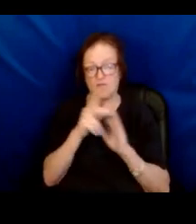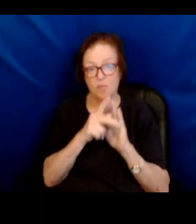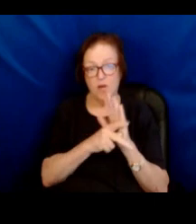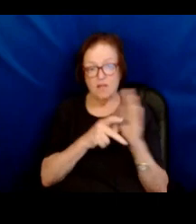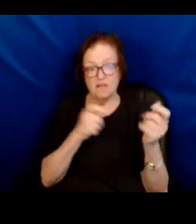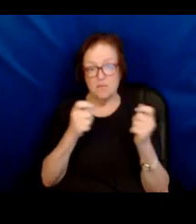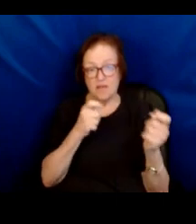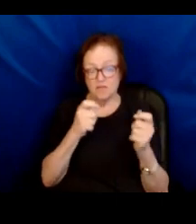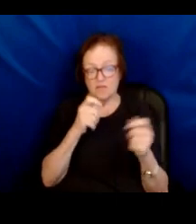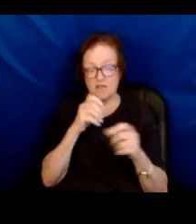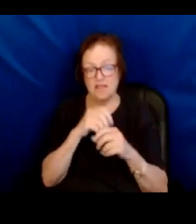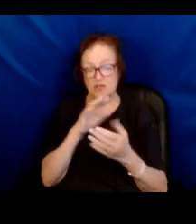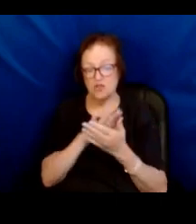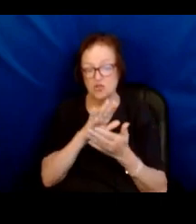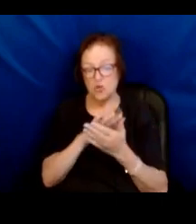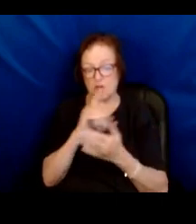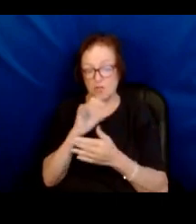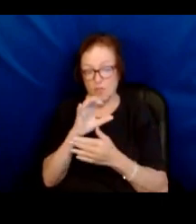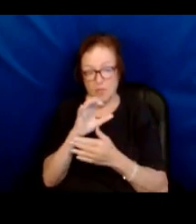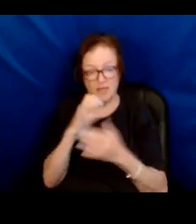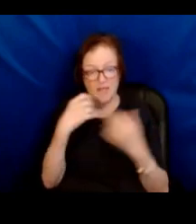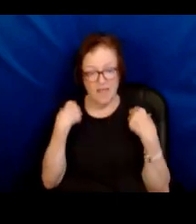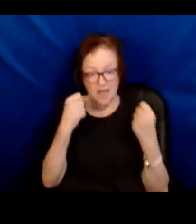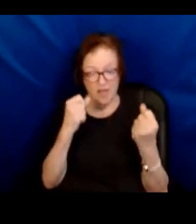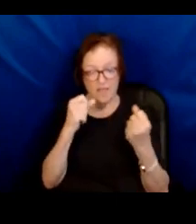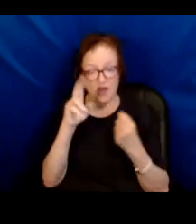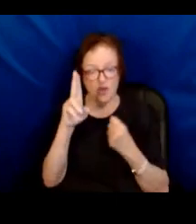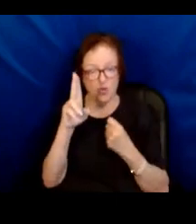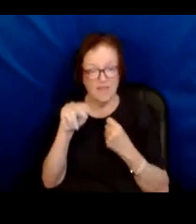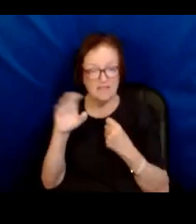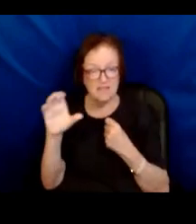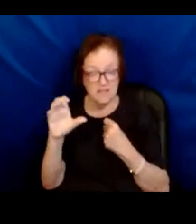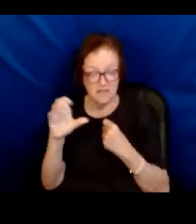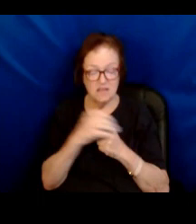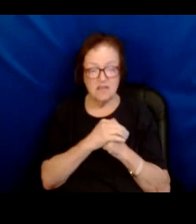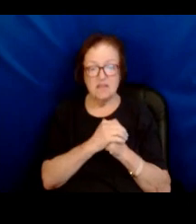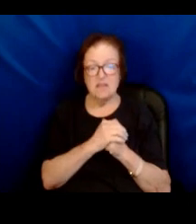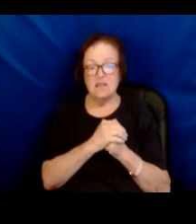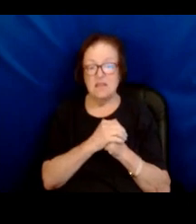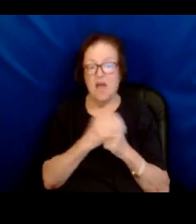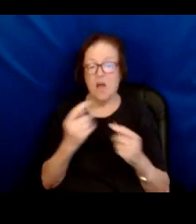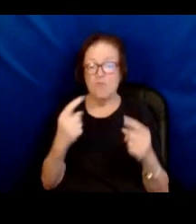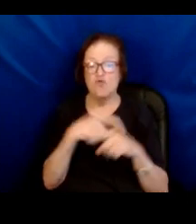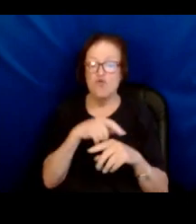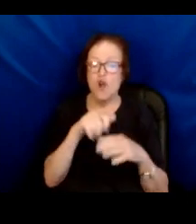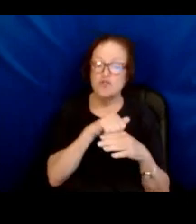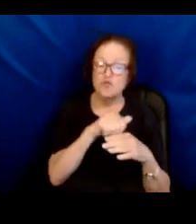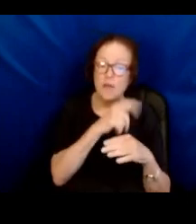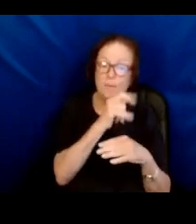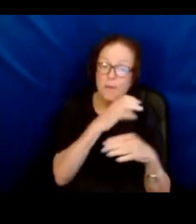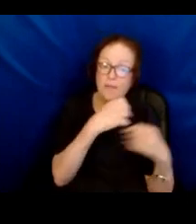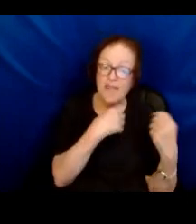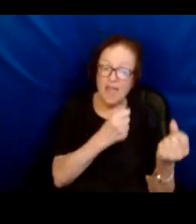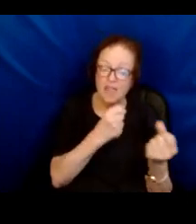the School of Public Health, Gilling School of Public Health at the University of North Carolina. I am cross-trained in public health and